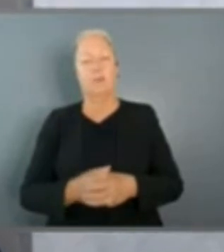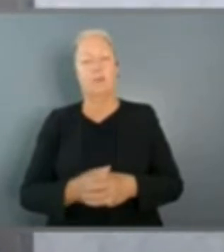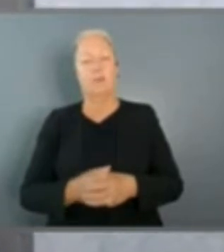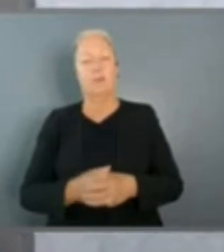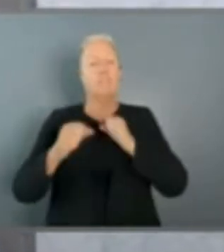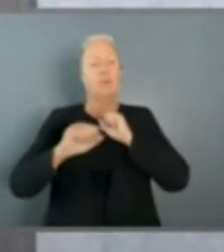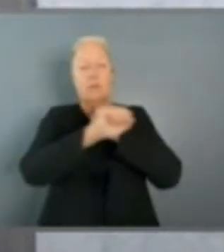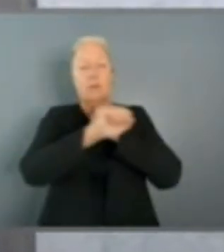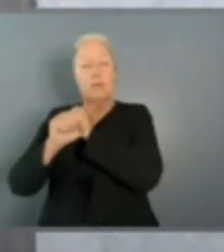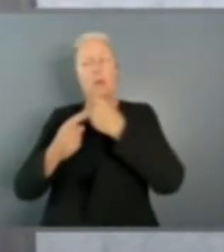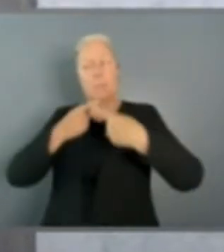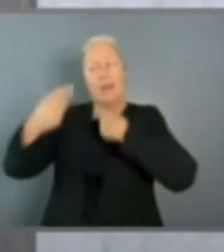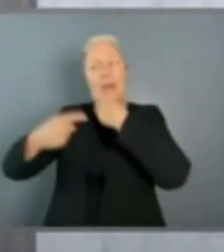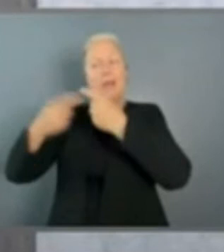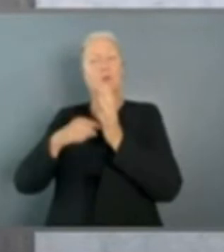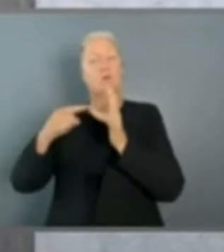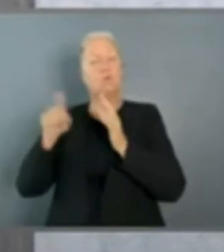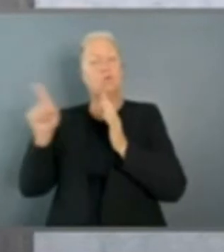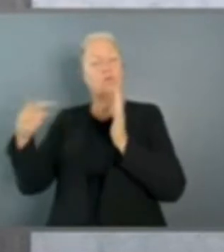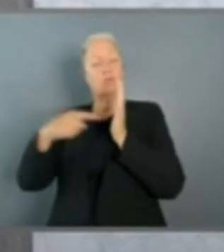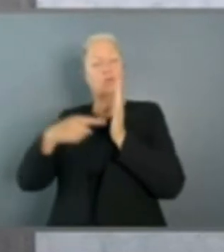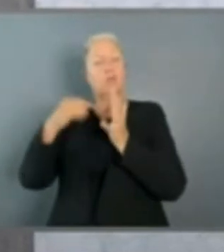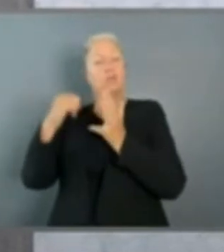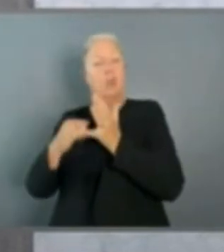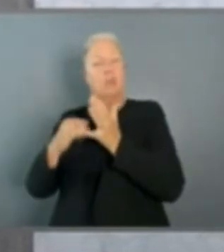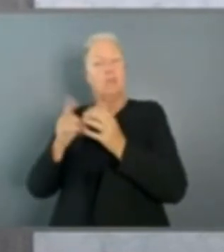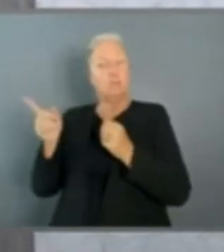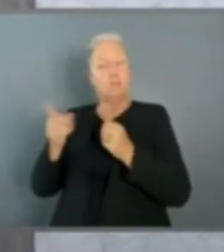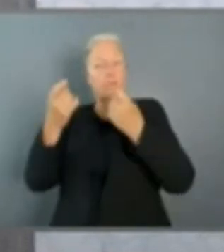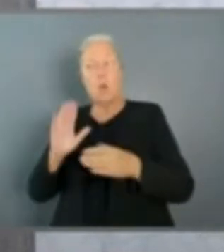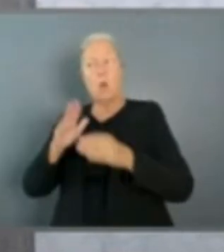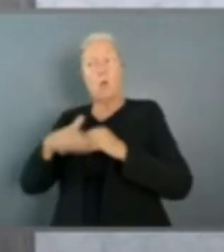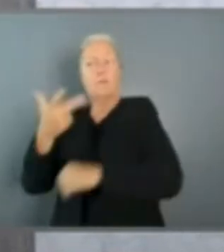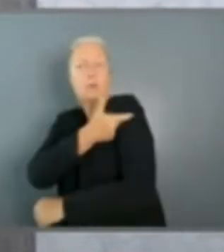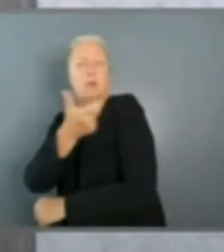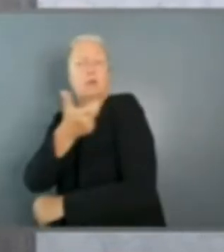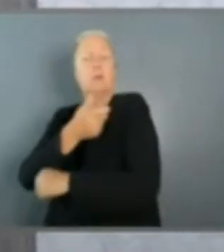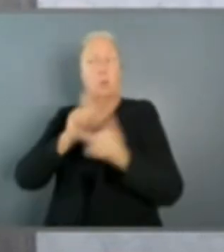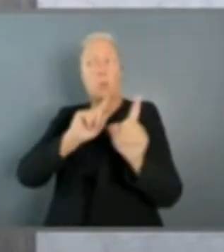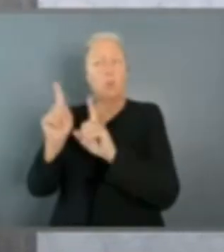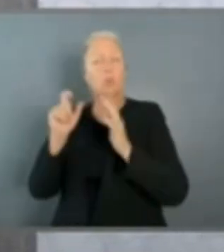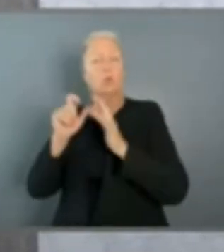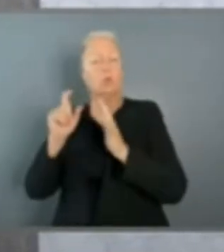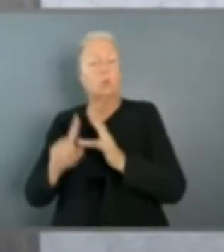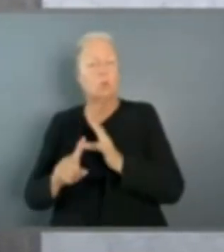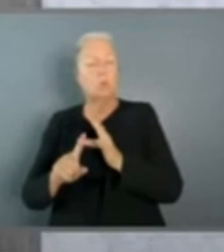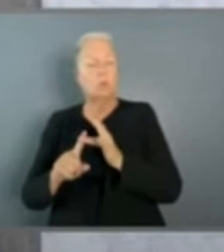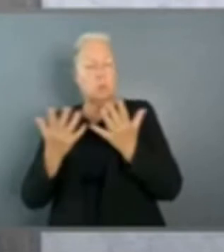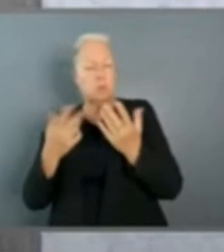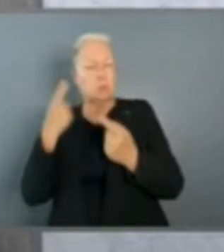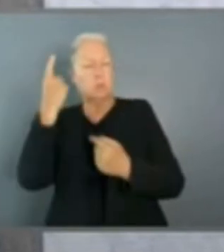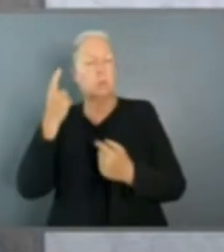are you about increased vaccine hesitancy, perhaps in those communities and in the wider Australian communities, as we're